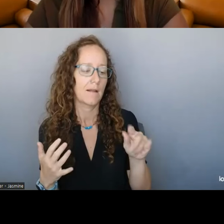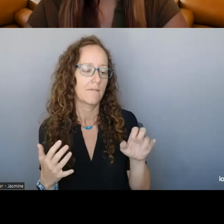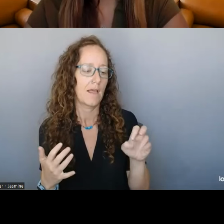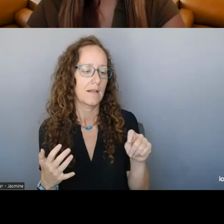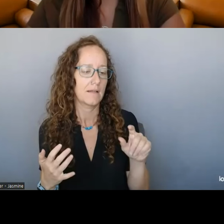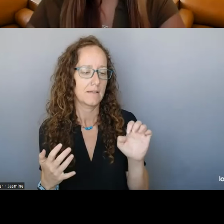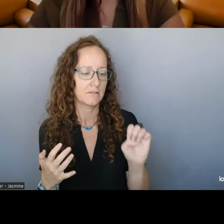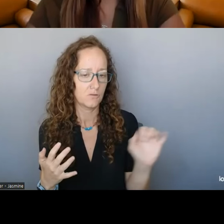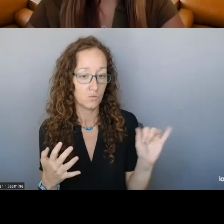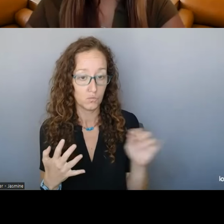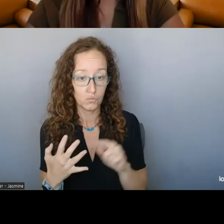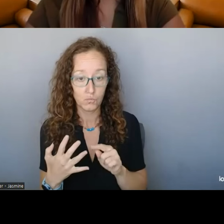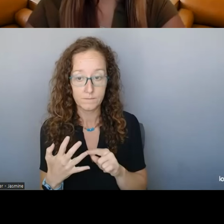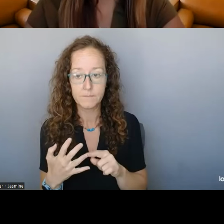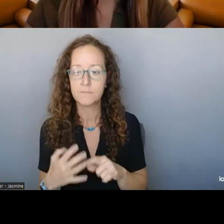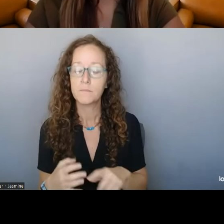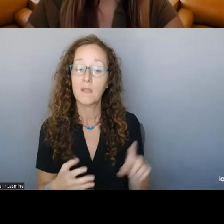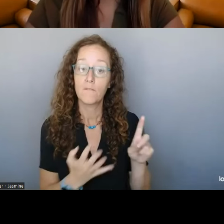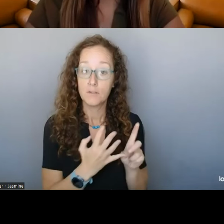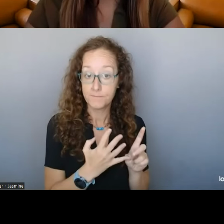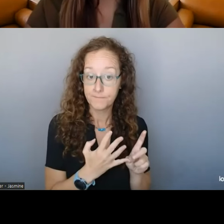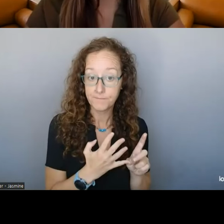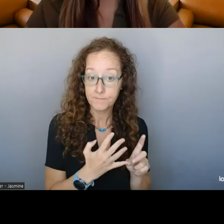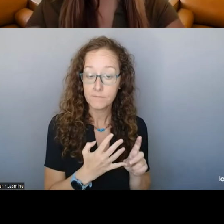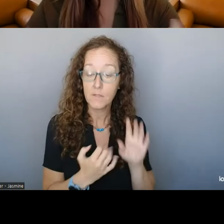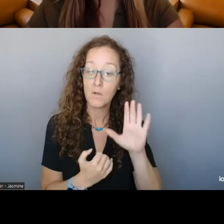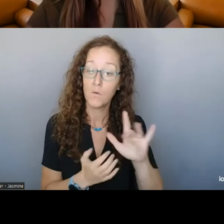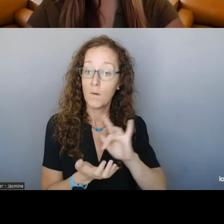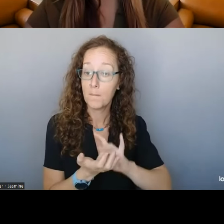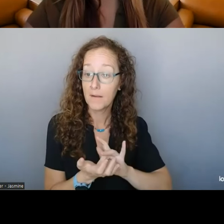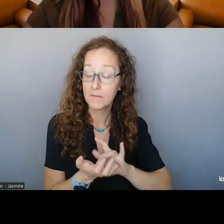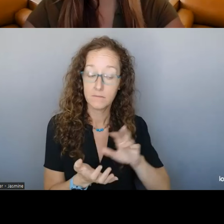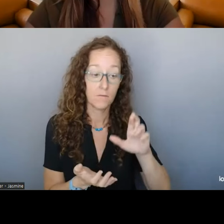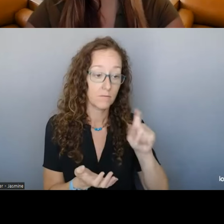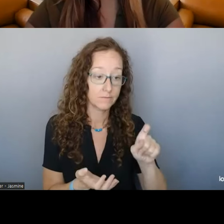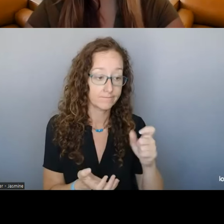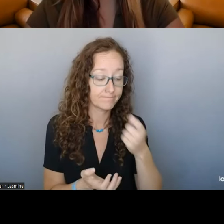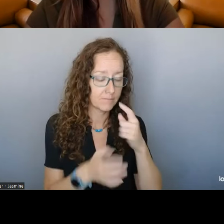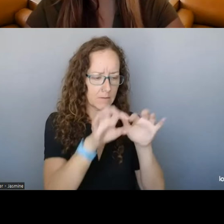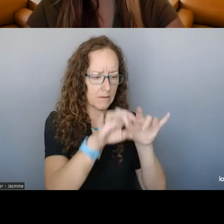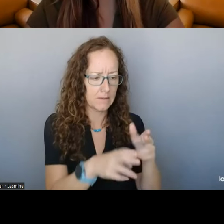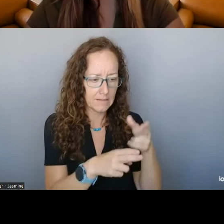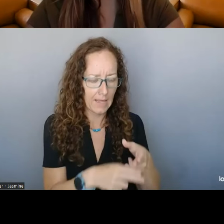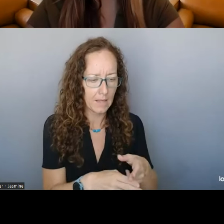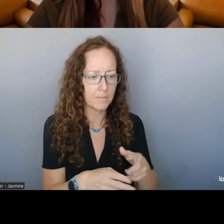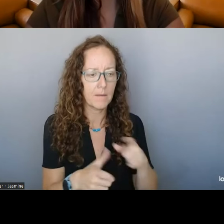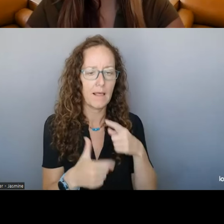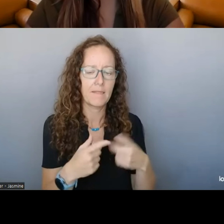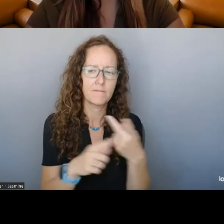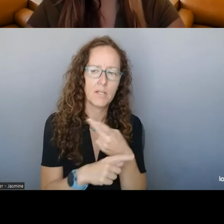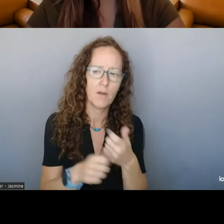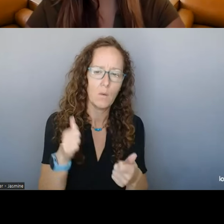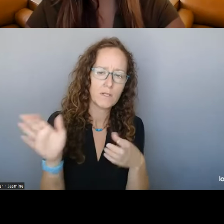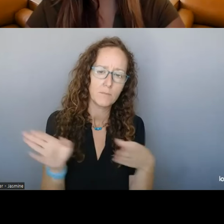Part D, you can put in your prescription drugs and it will come up with a comparison of the Part D plans that include